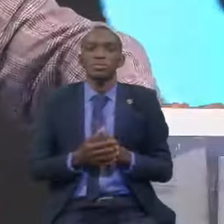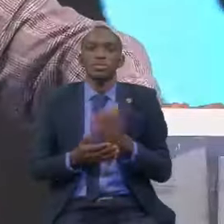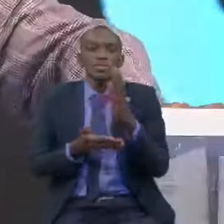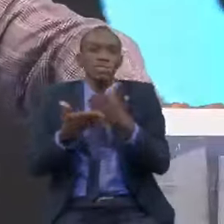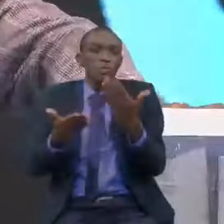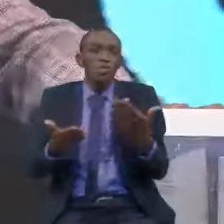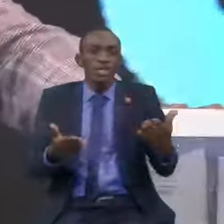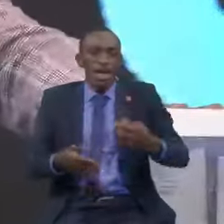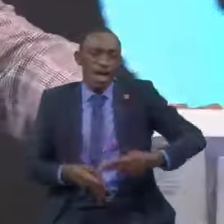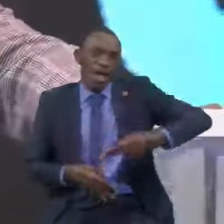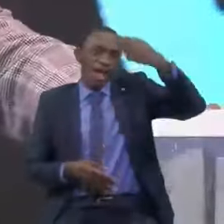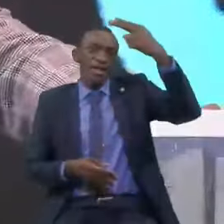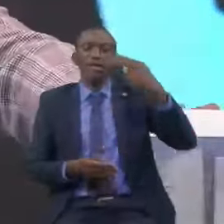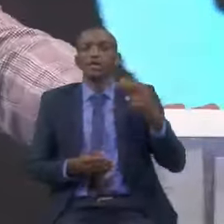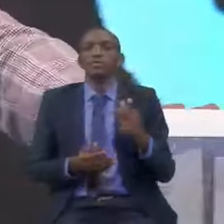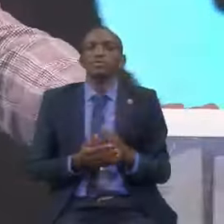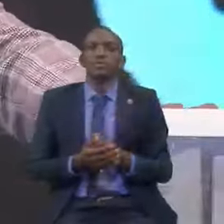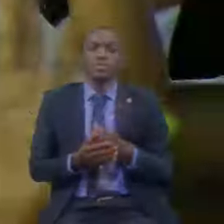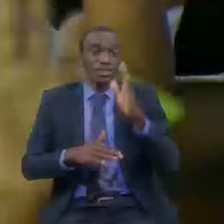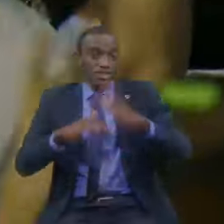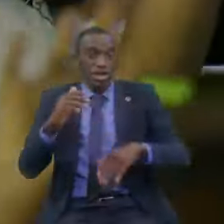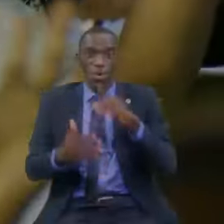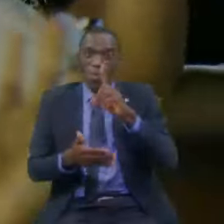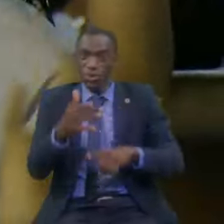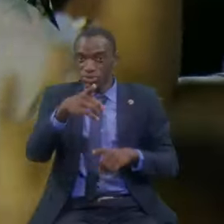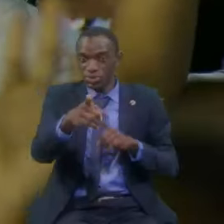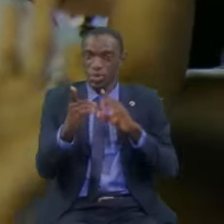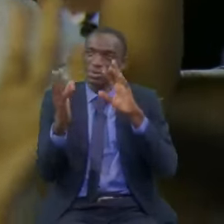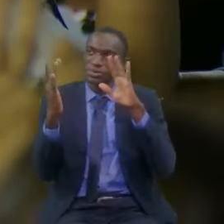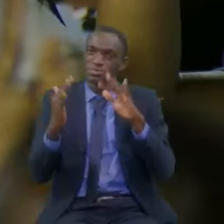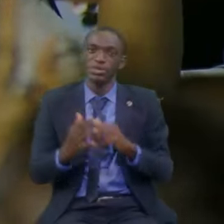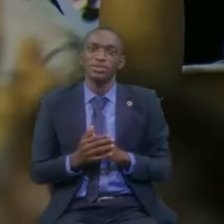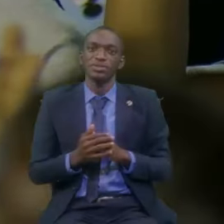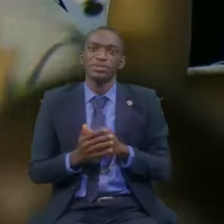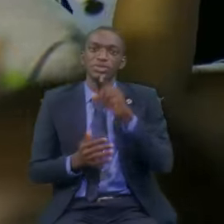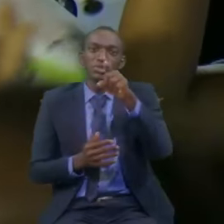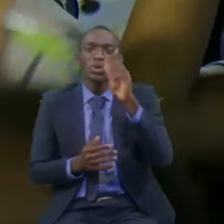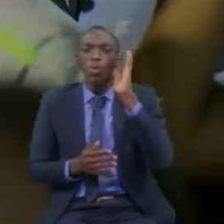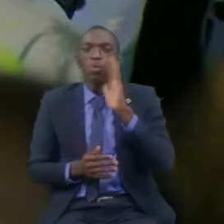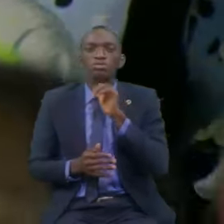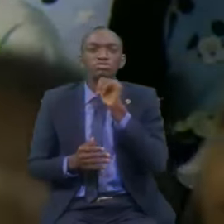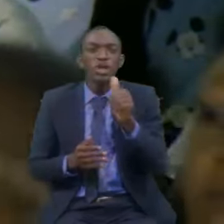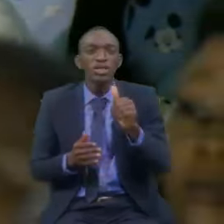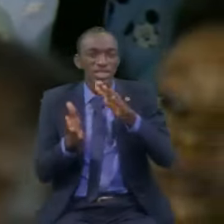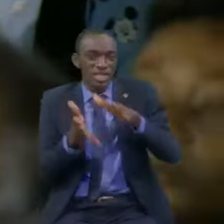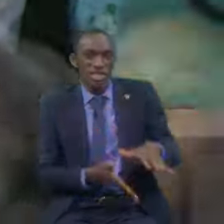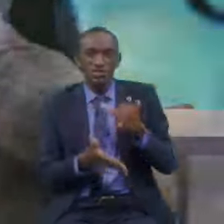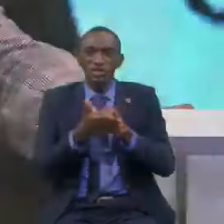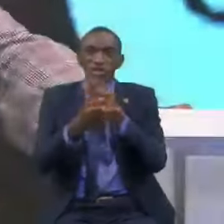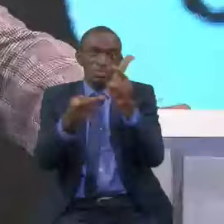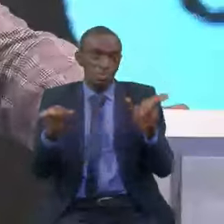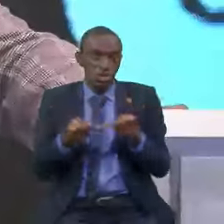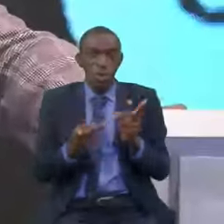Yeah. Than what you are expecting. You will not leave that place until your